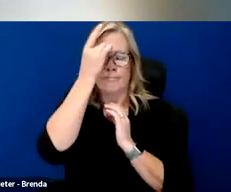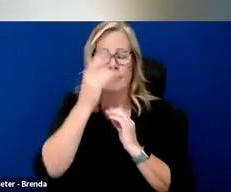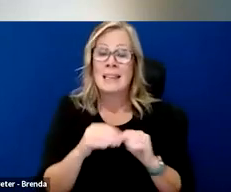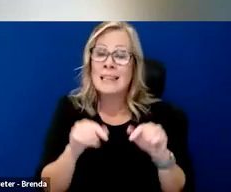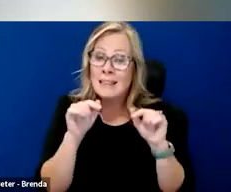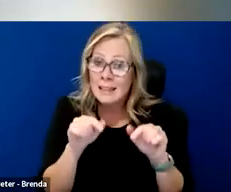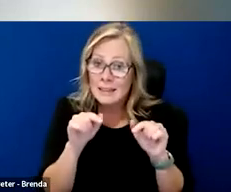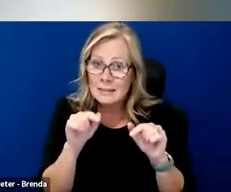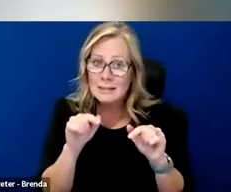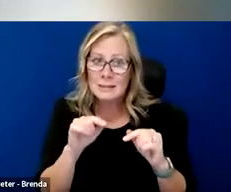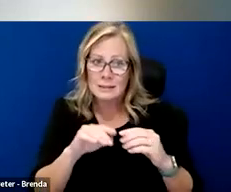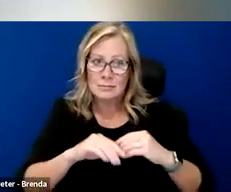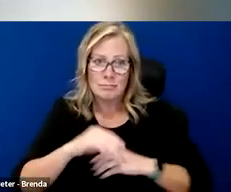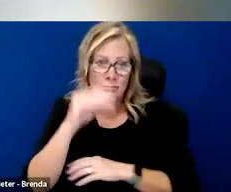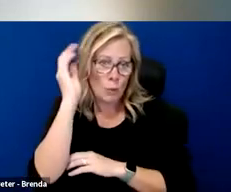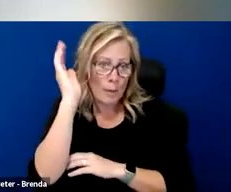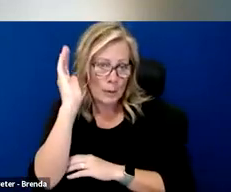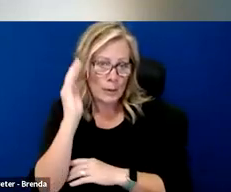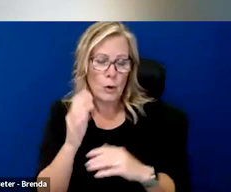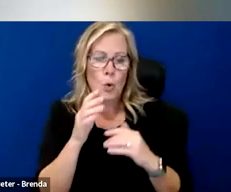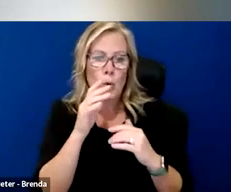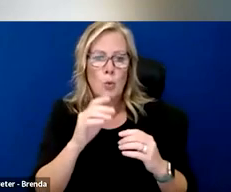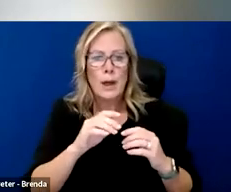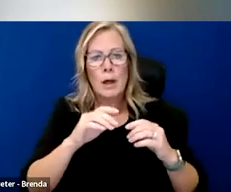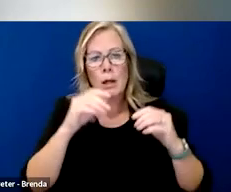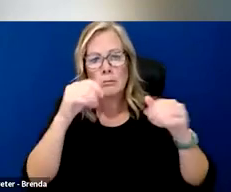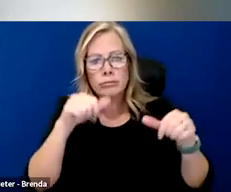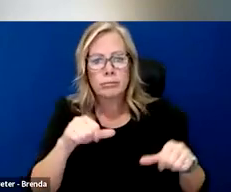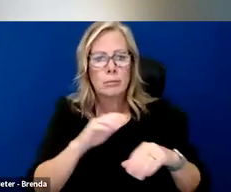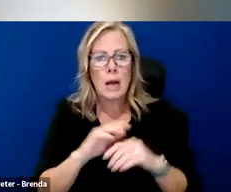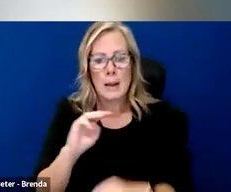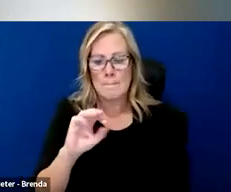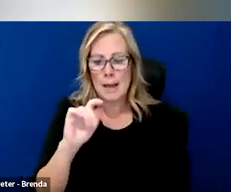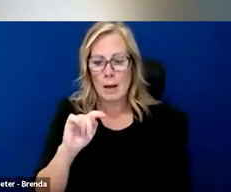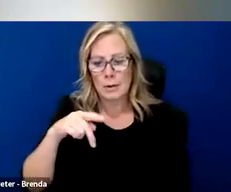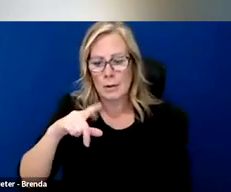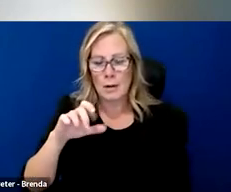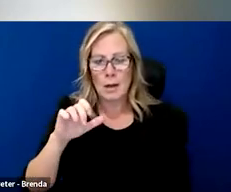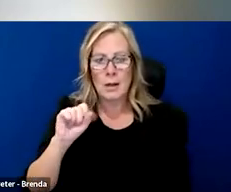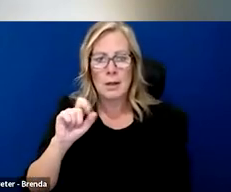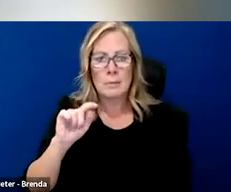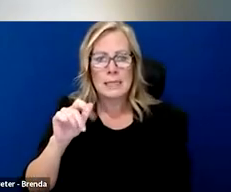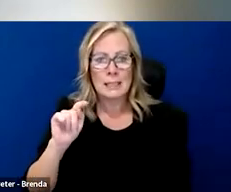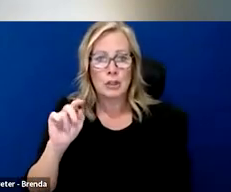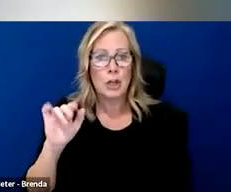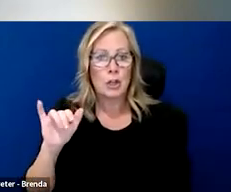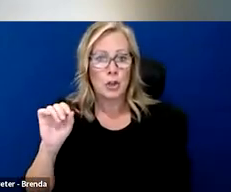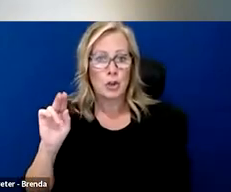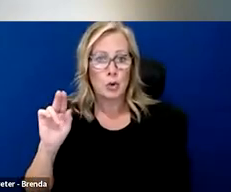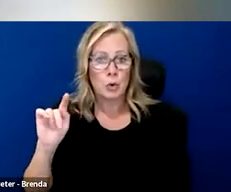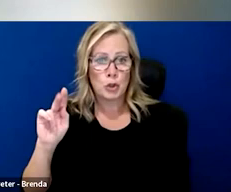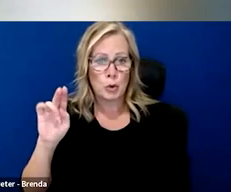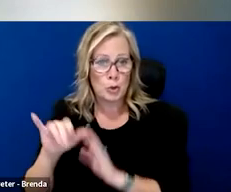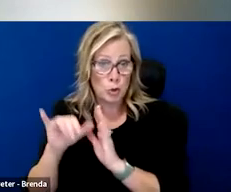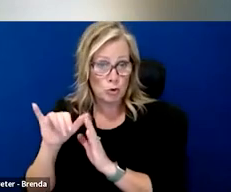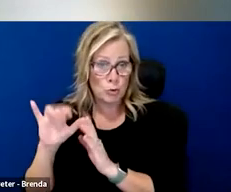this event on our Mount Pleasant YouTube channel. So please stay tuned for more information about that over